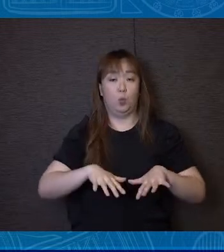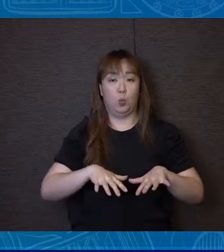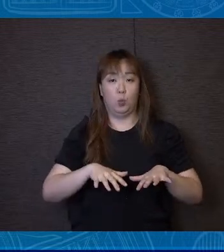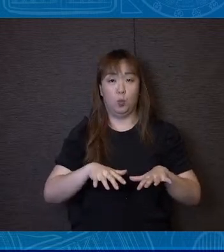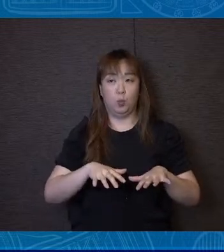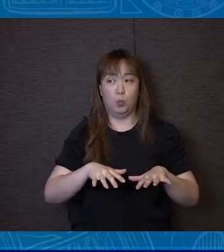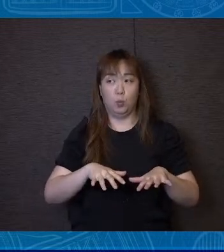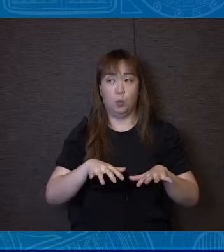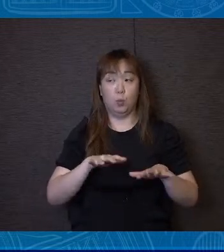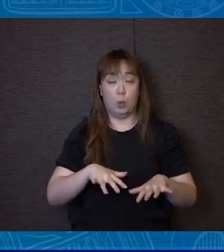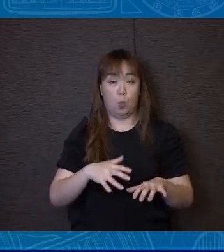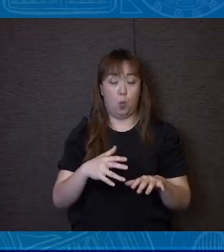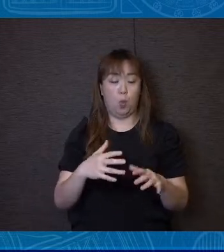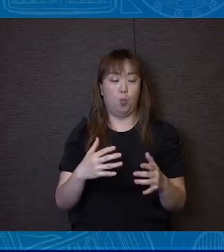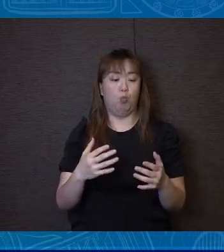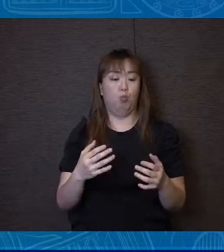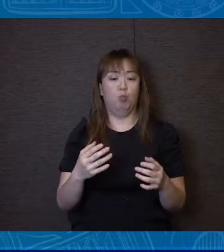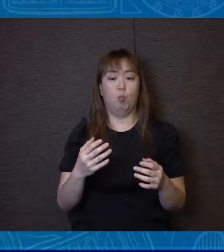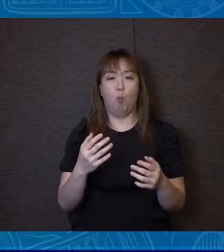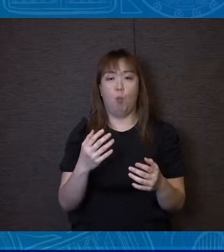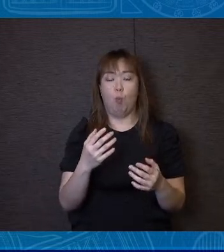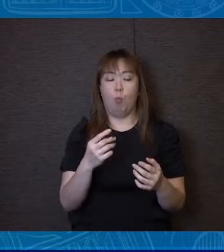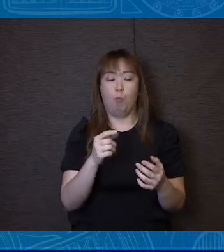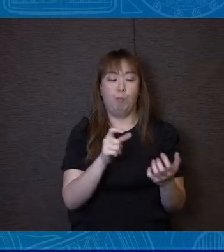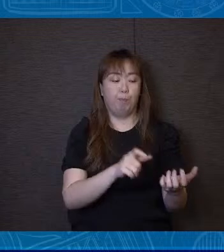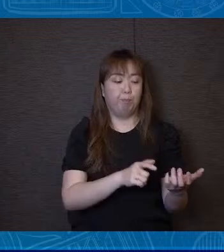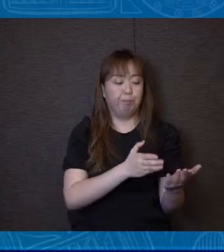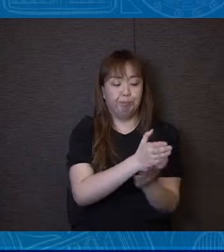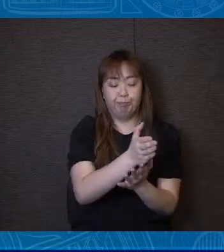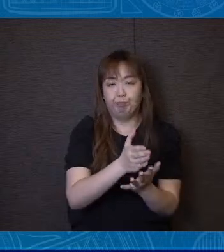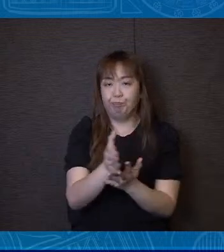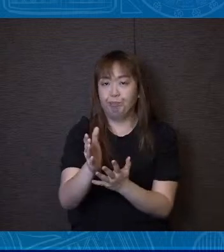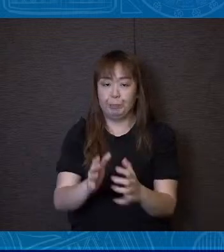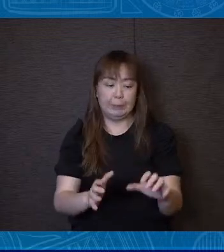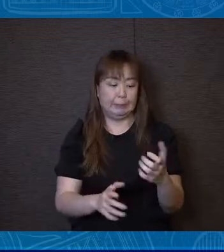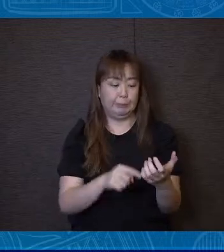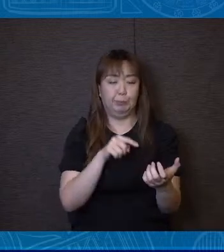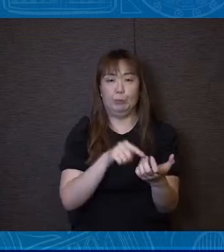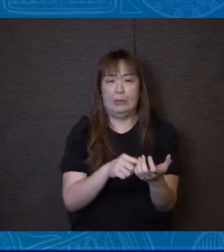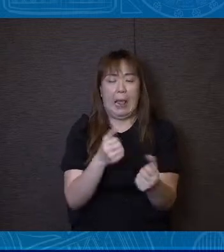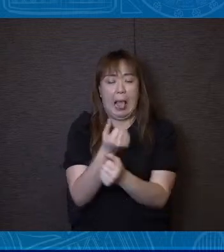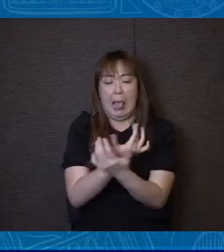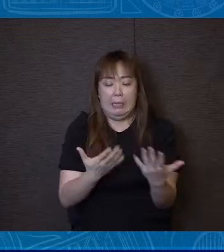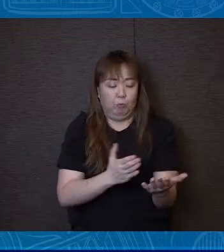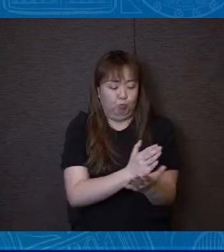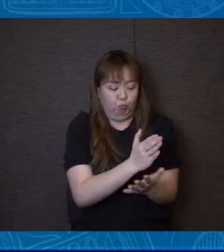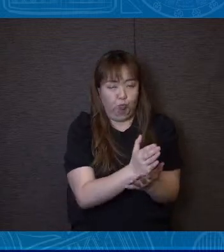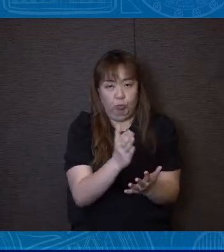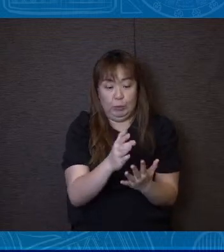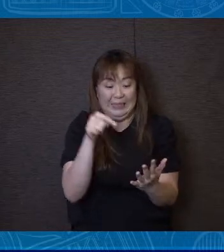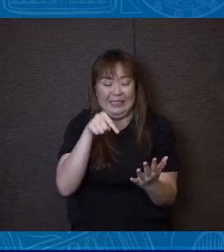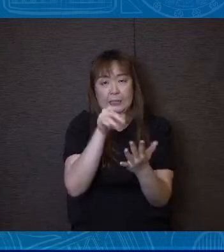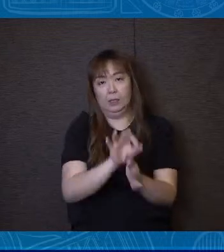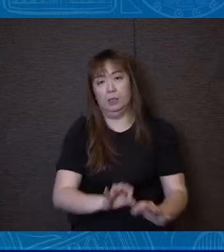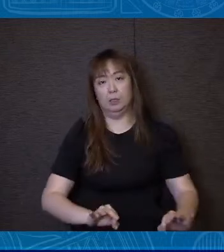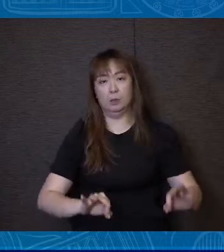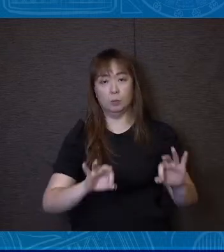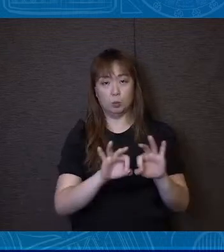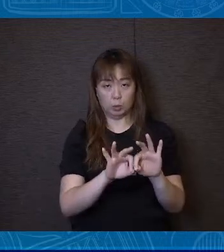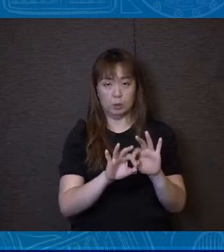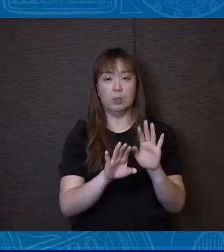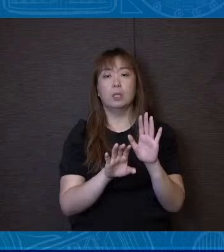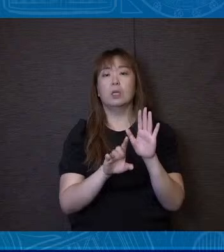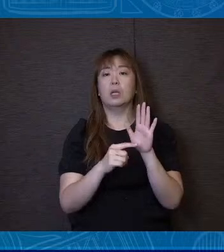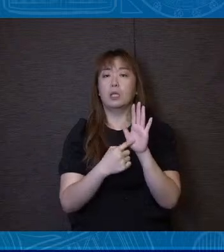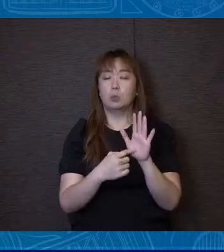all existing features, it's the key. I mean, for example, the new